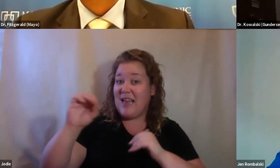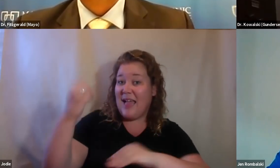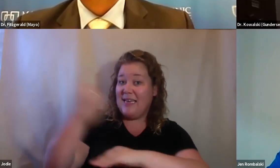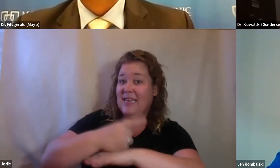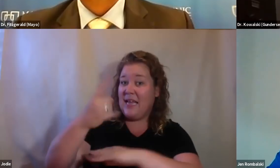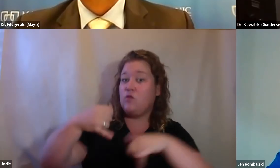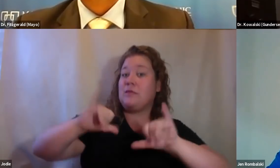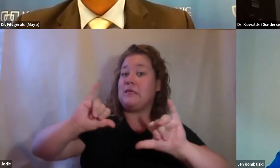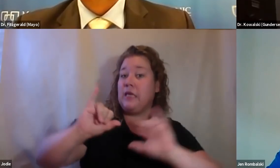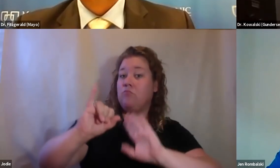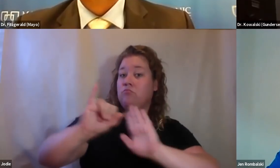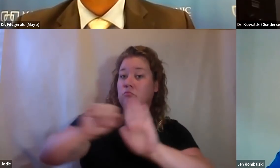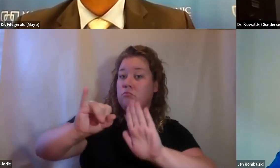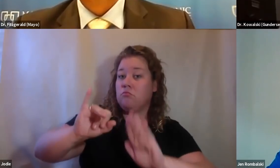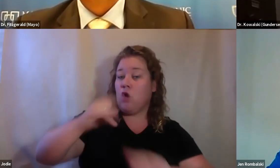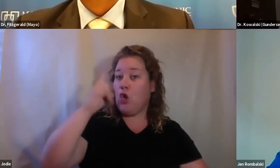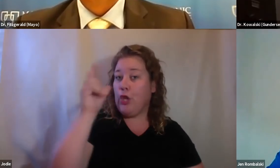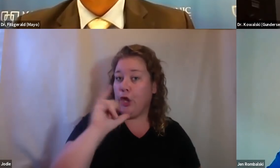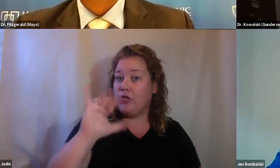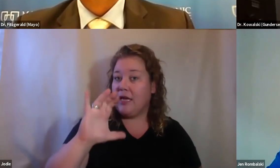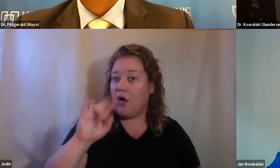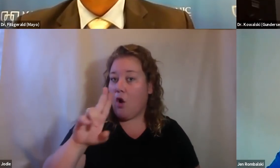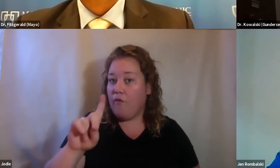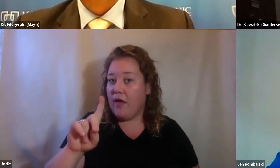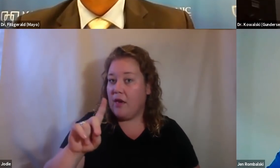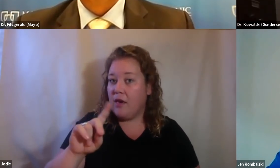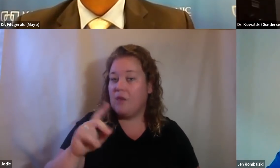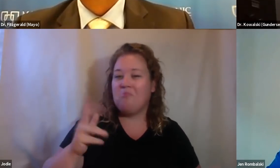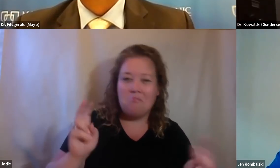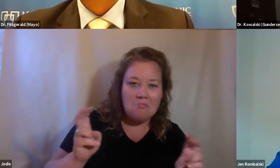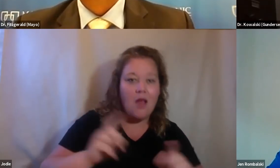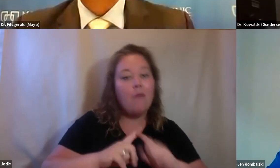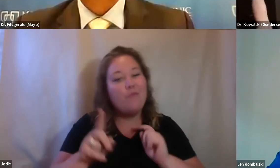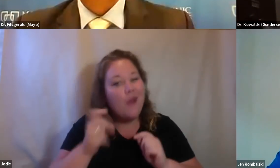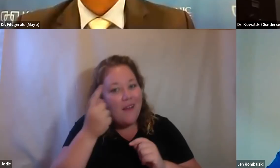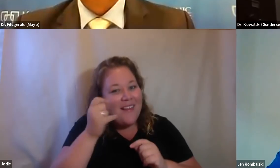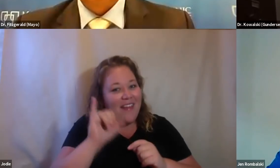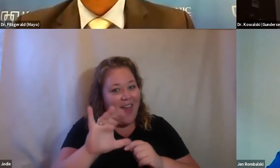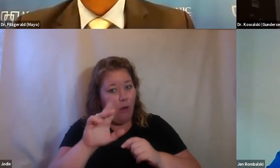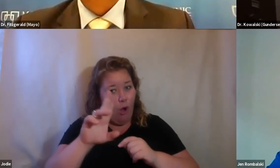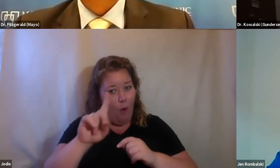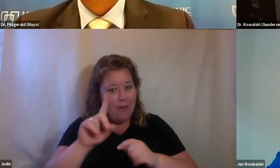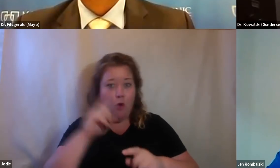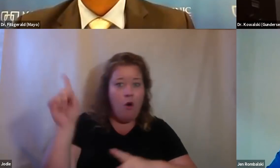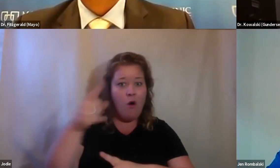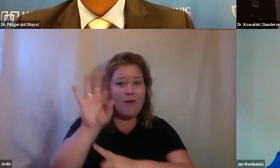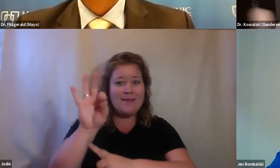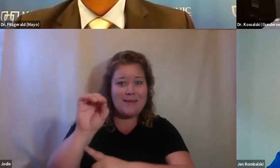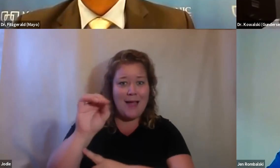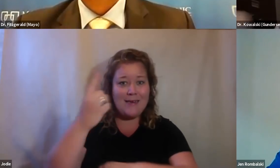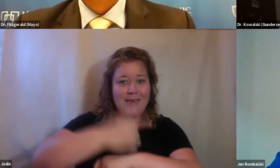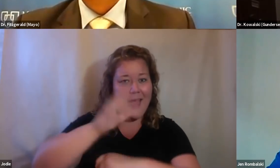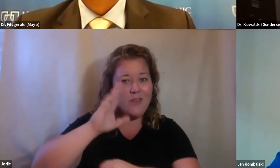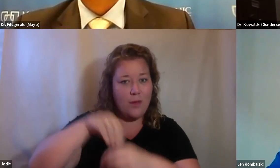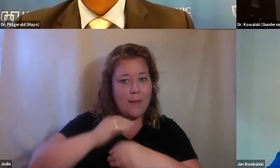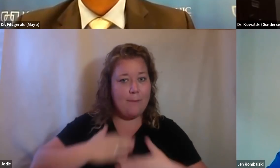time. But viruses don't follow 90-day protocols. And so we also know, and I'm already familiar with